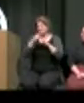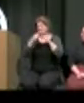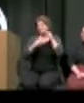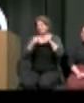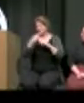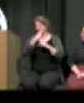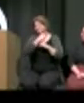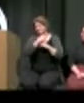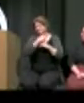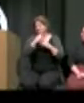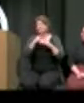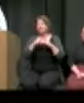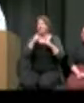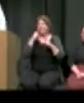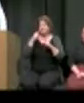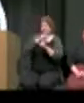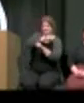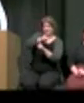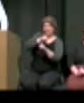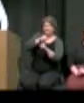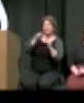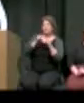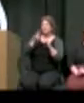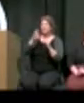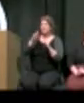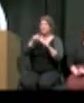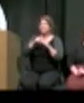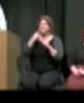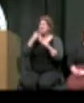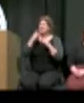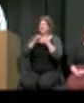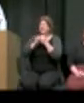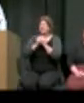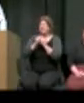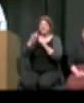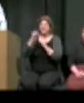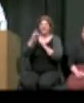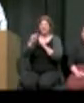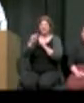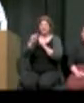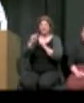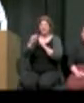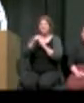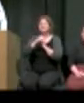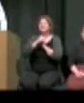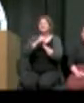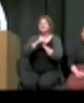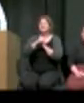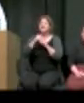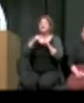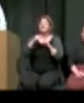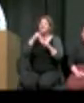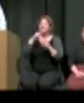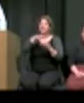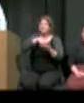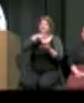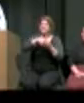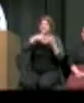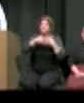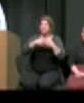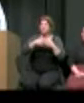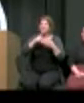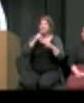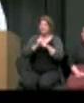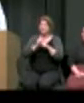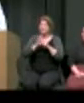the other side, the uphill side. A little bit more room, but still pretty tight. And then here's our excavator literally